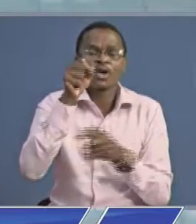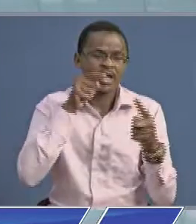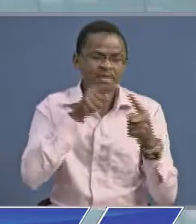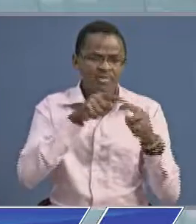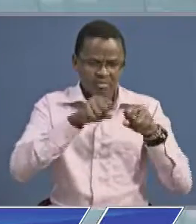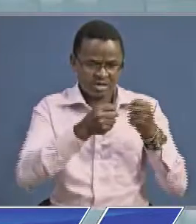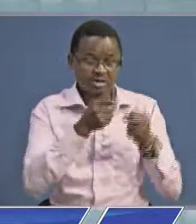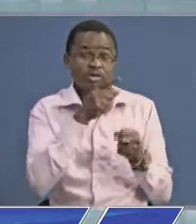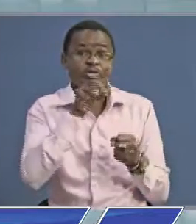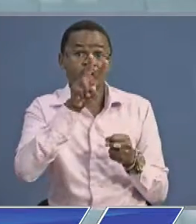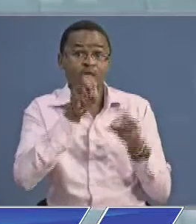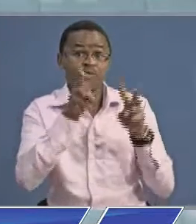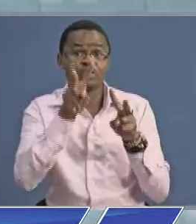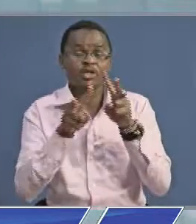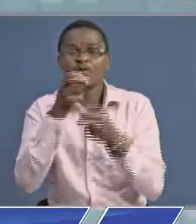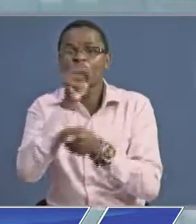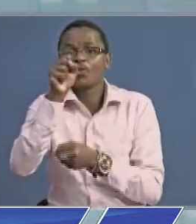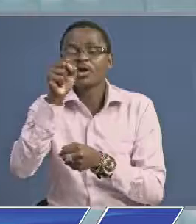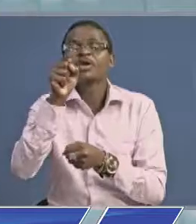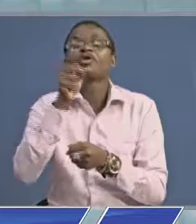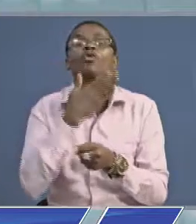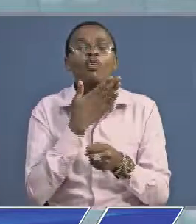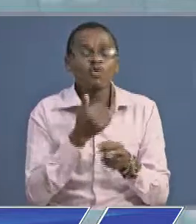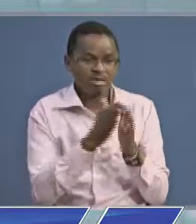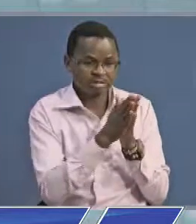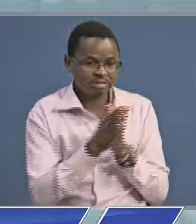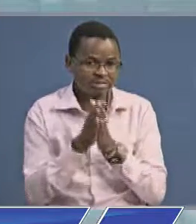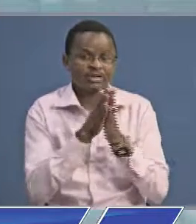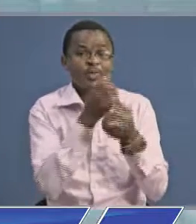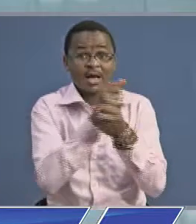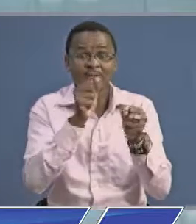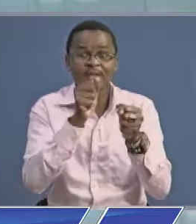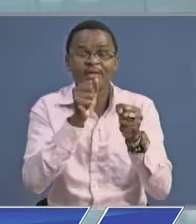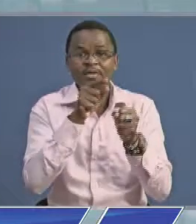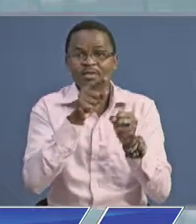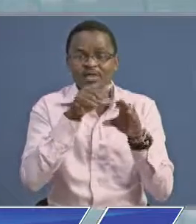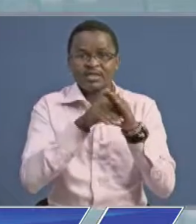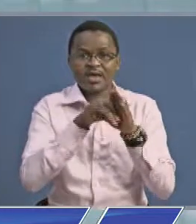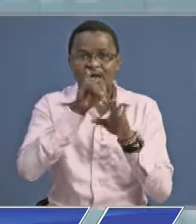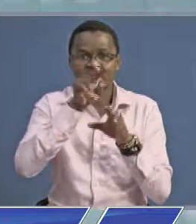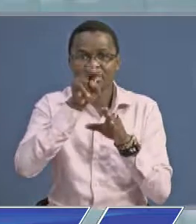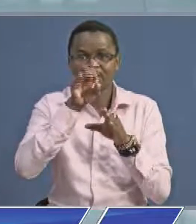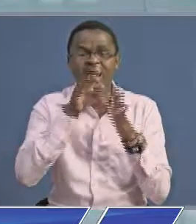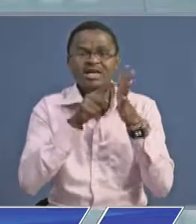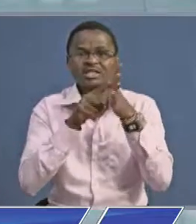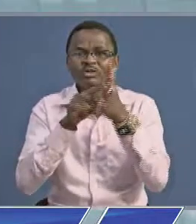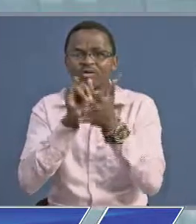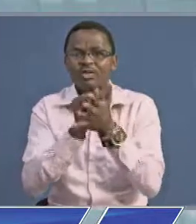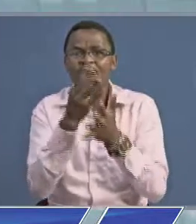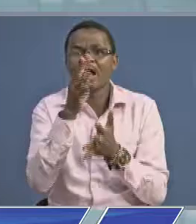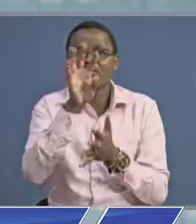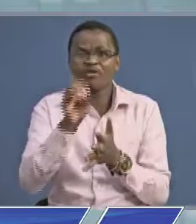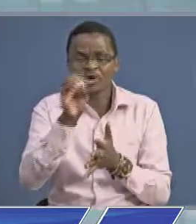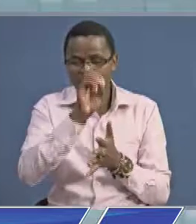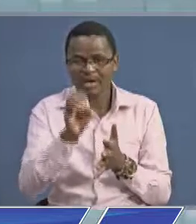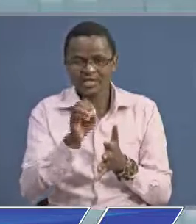at sabotaging his 2022 political ambition. In his interim, latest opinion polls by Infotrack has revealed that 40%